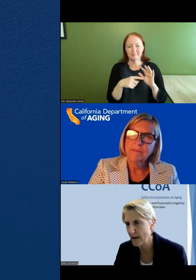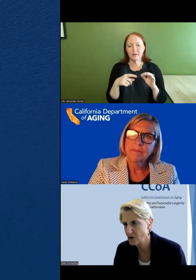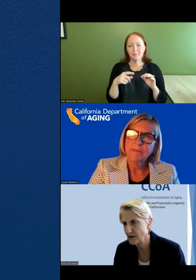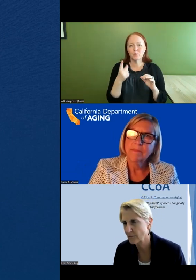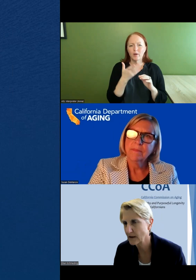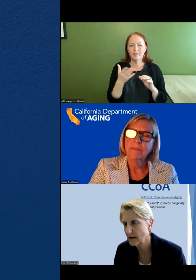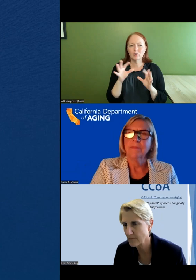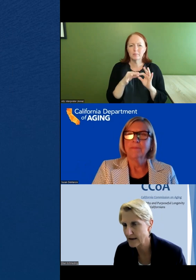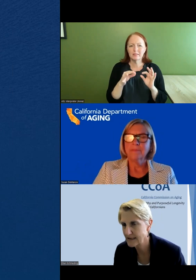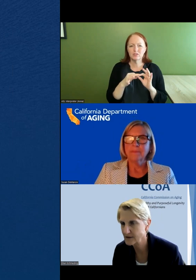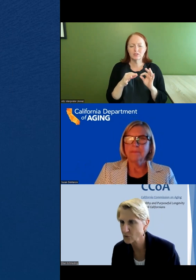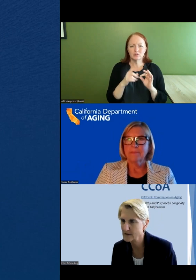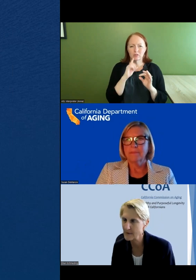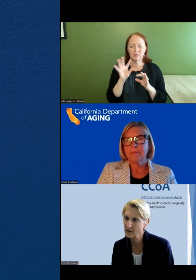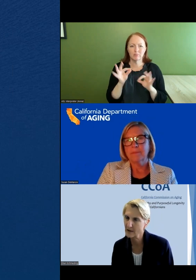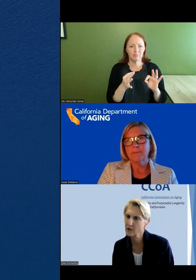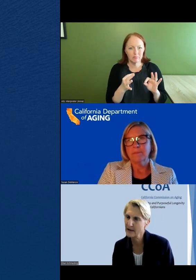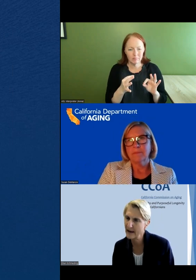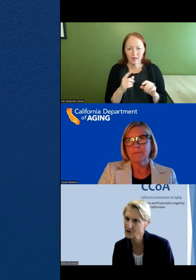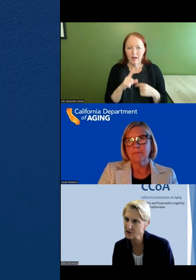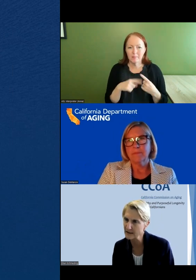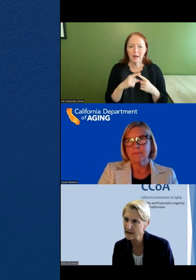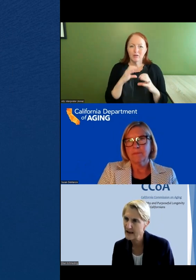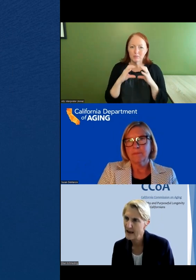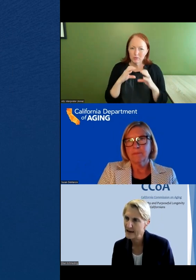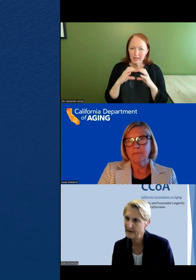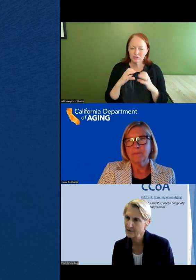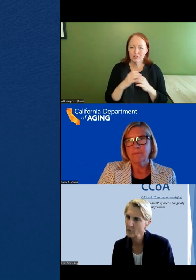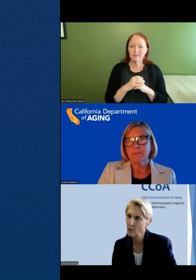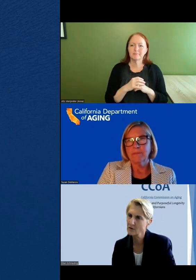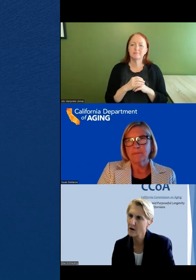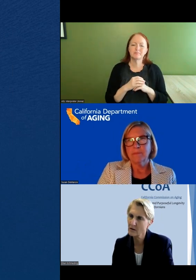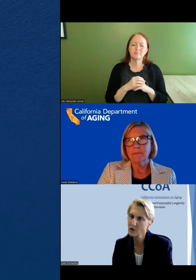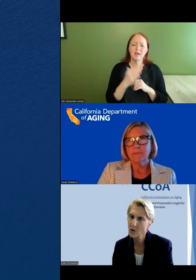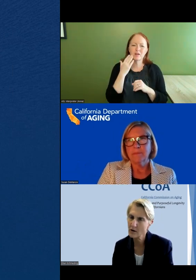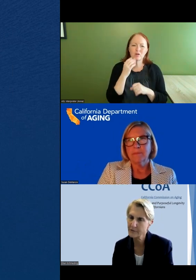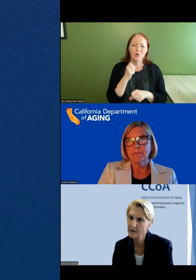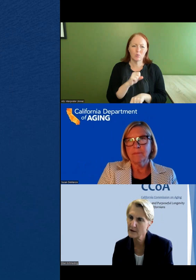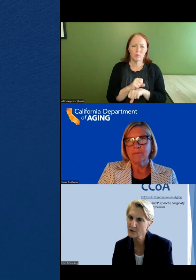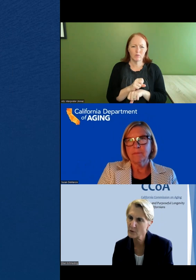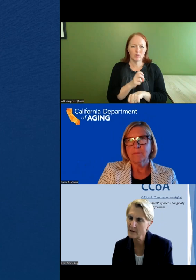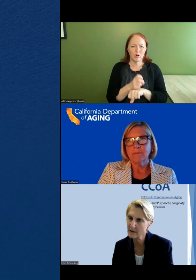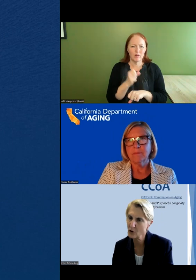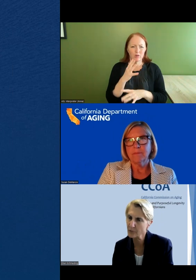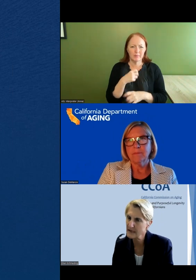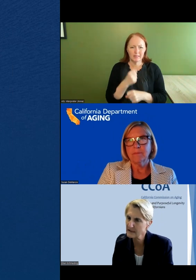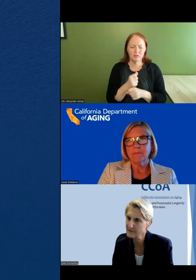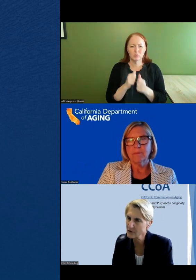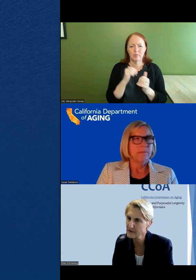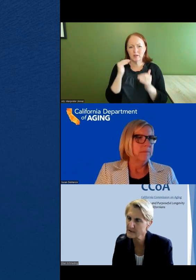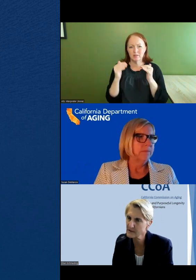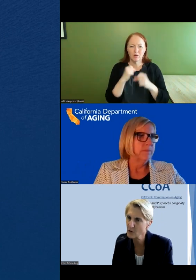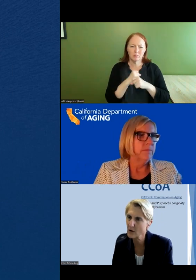you mentioned that really got my attention was about communication. And I know we worked so hard for years with Adult